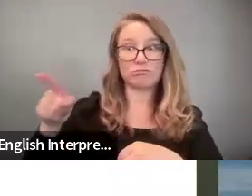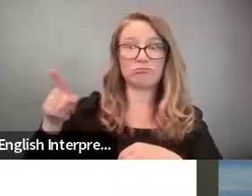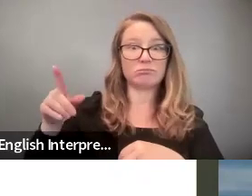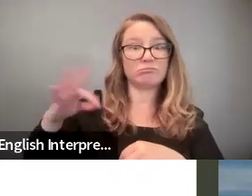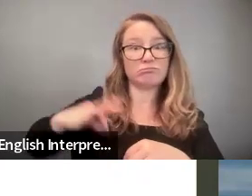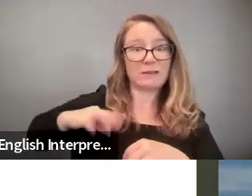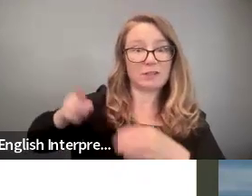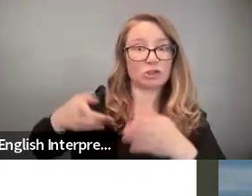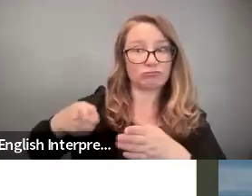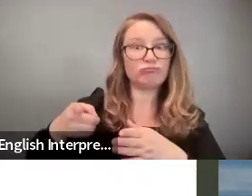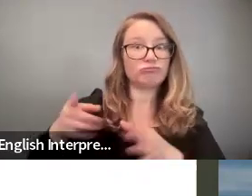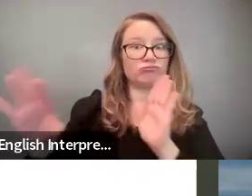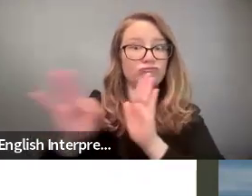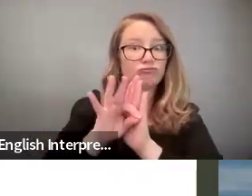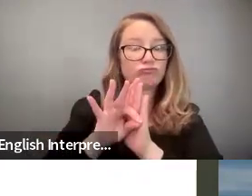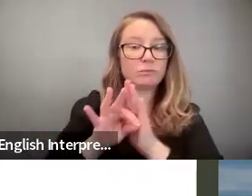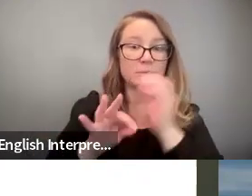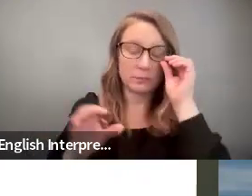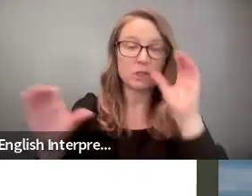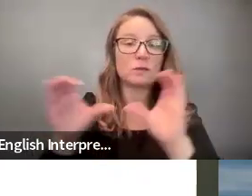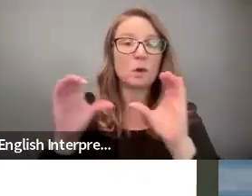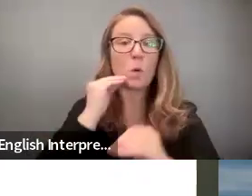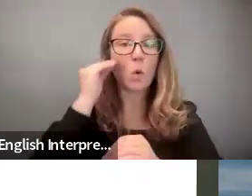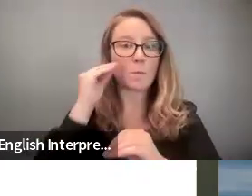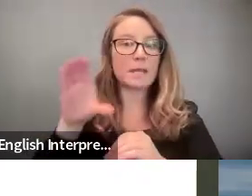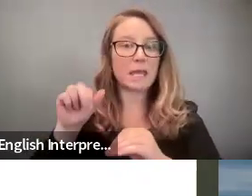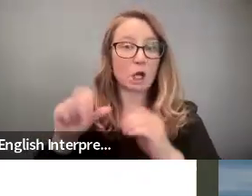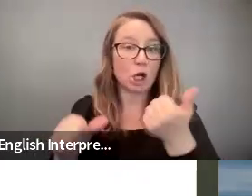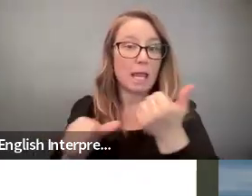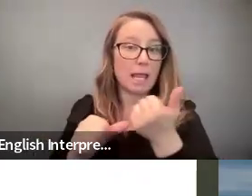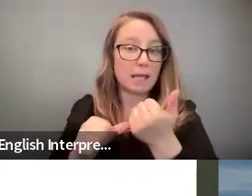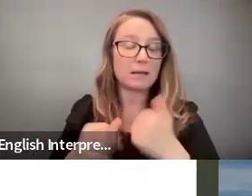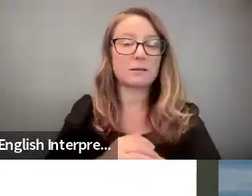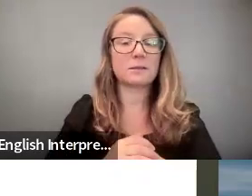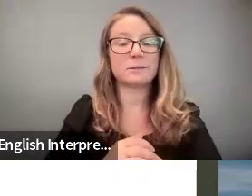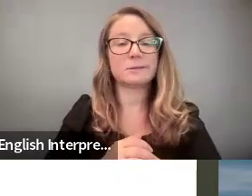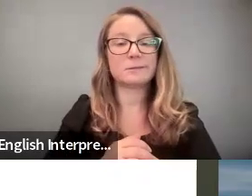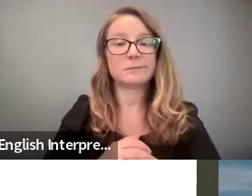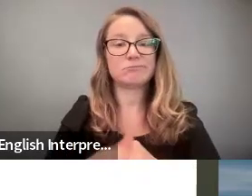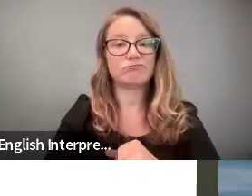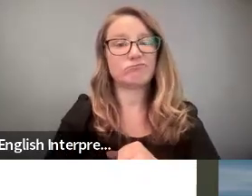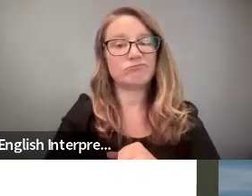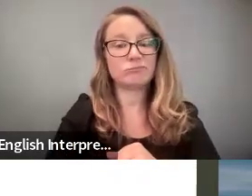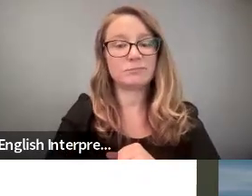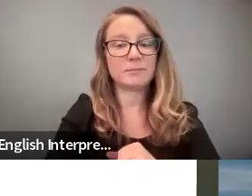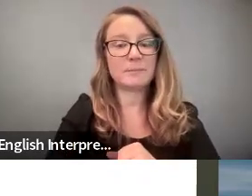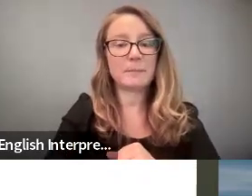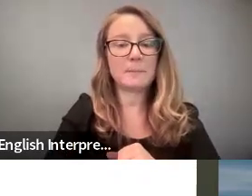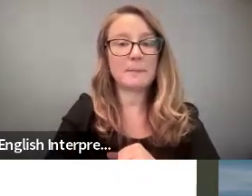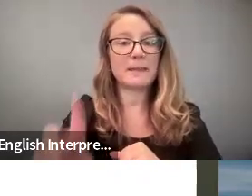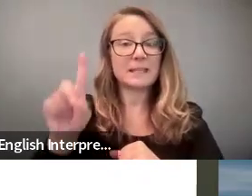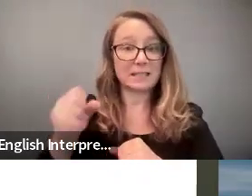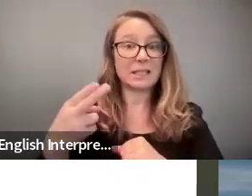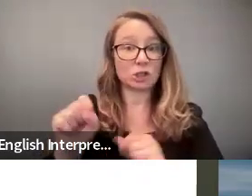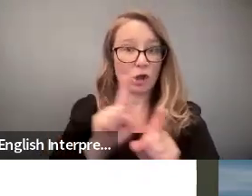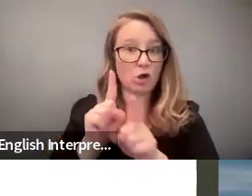selected and as a certified home care aide. So there's also DSHS is